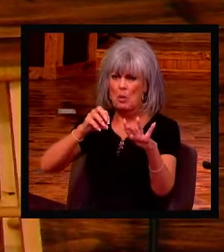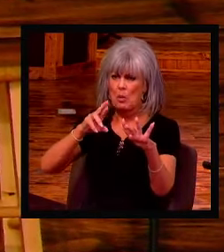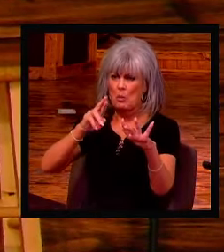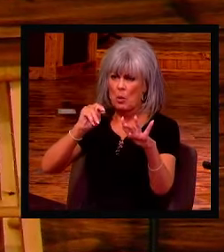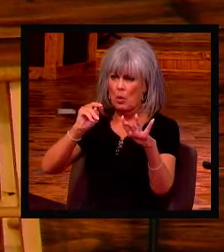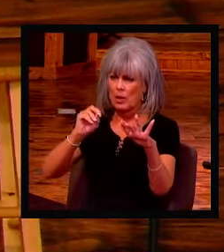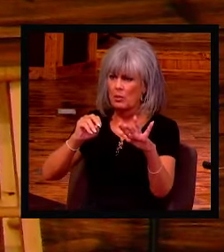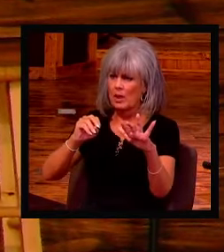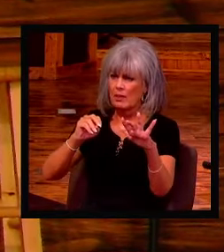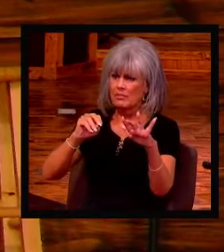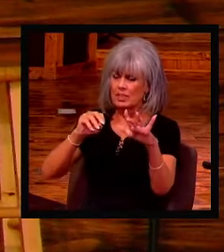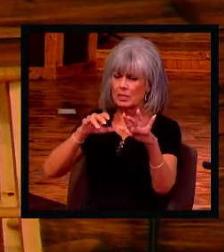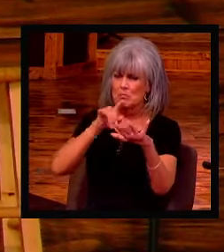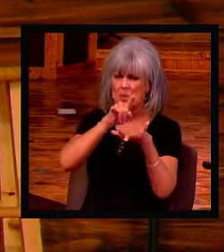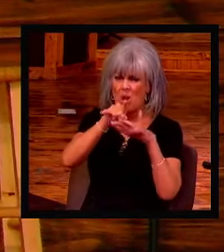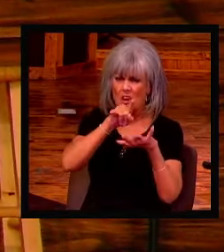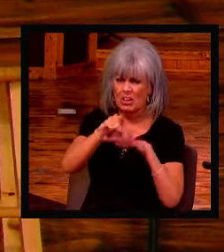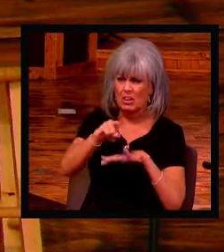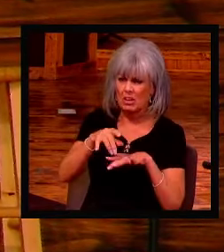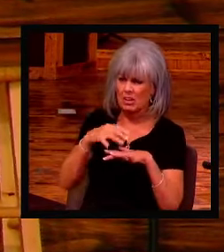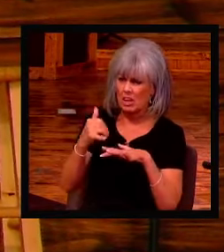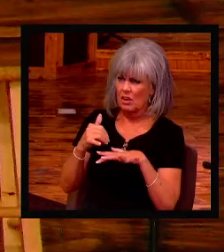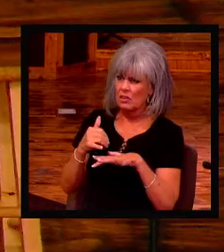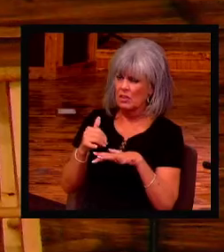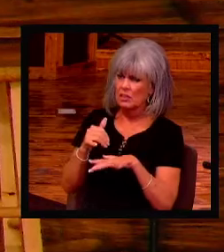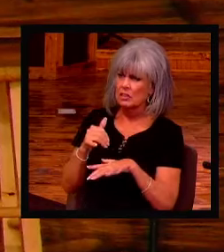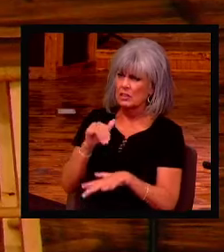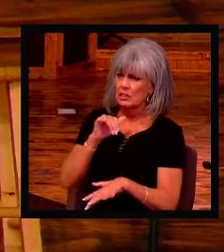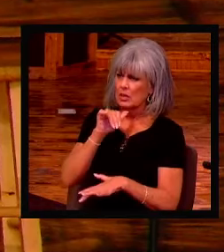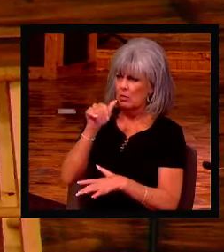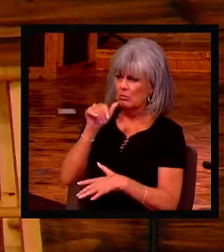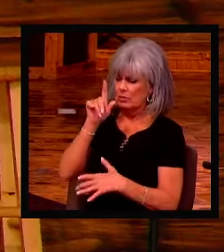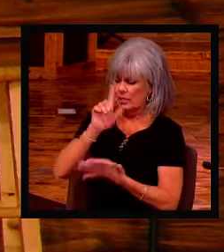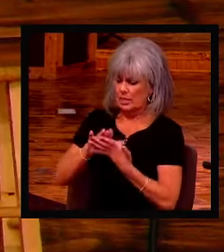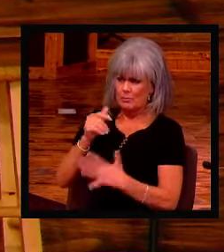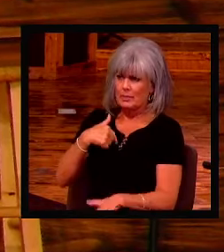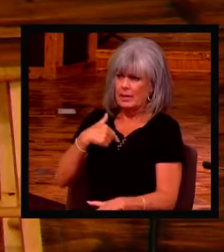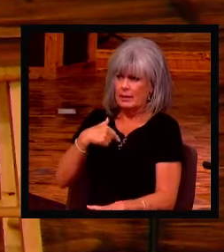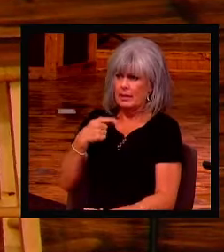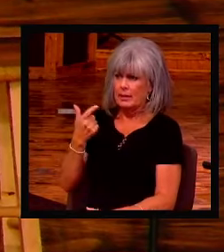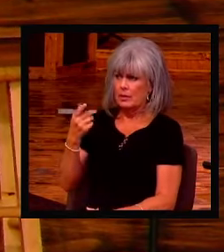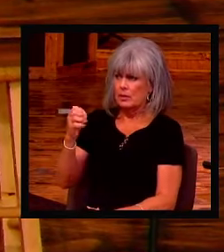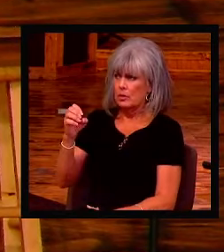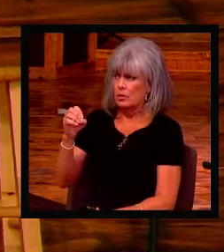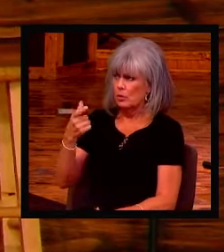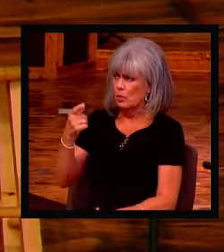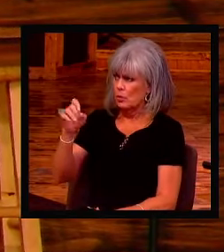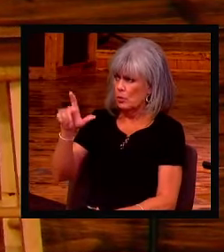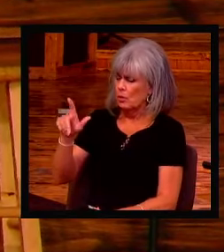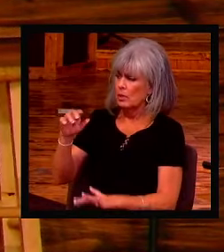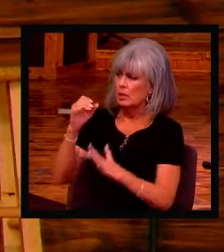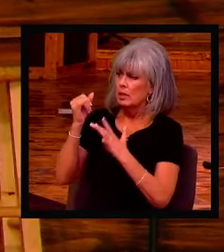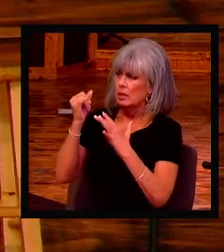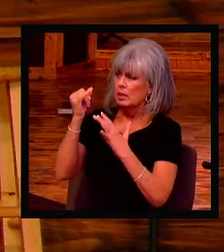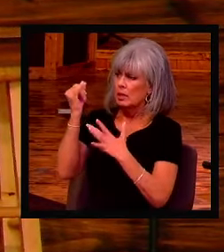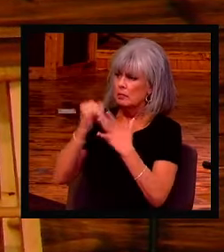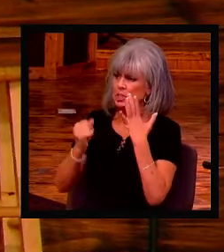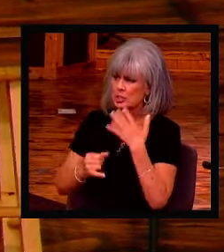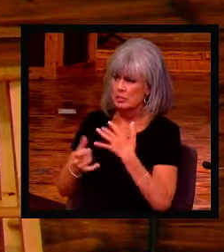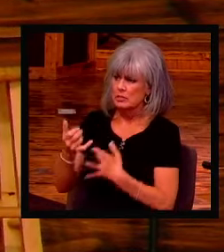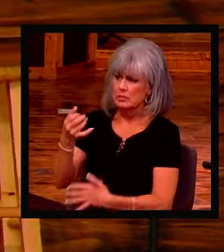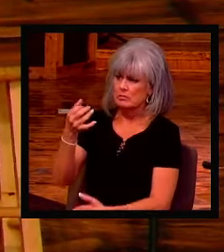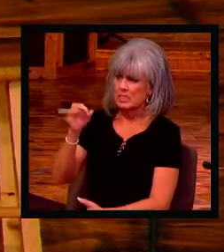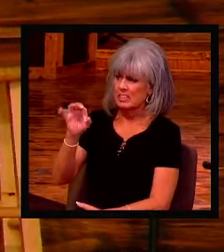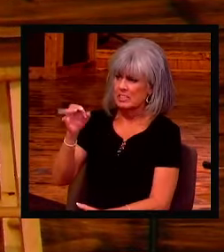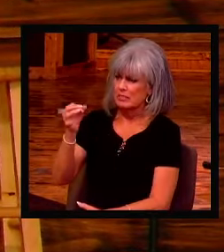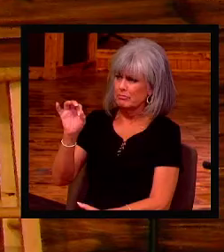mocking. I mean, you look up, just don't believe me, just when you leave, Google image 1970s Halloween pictures